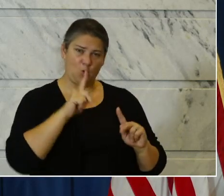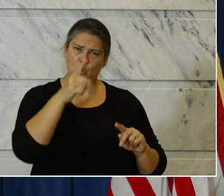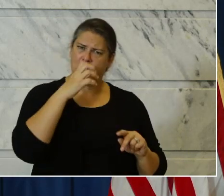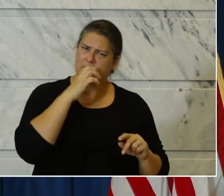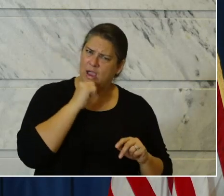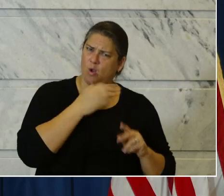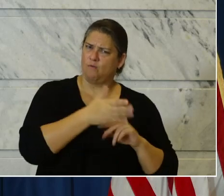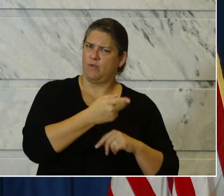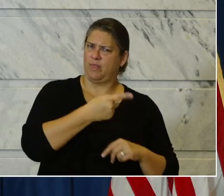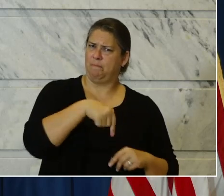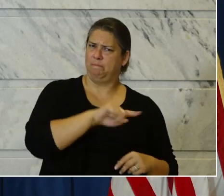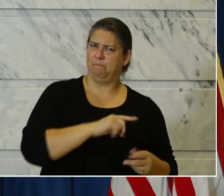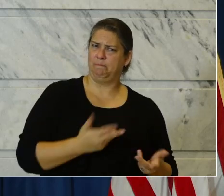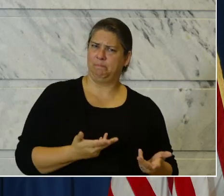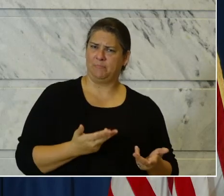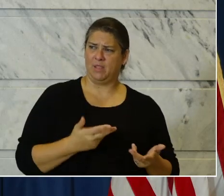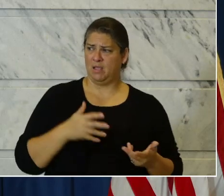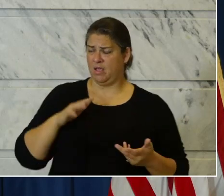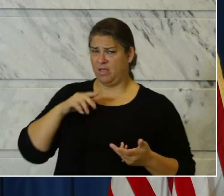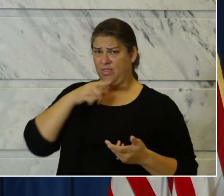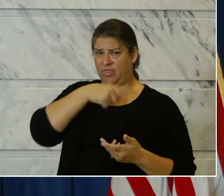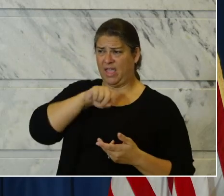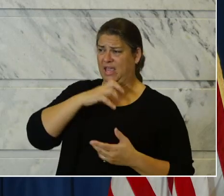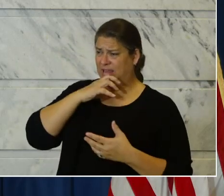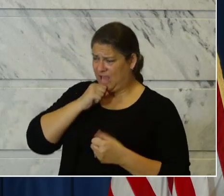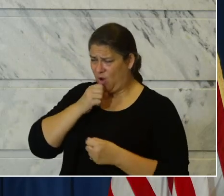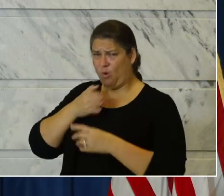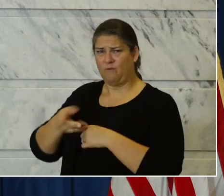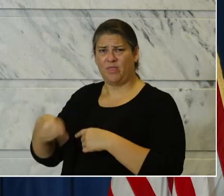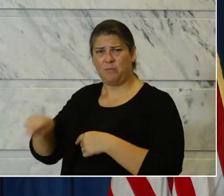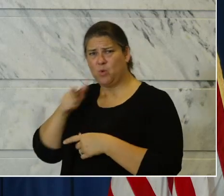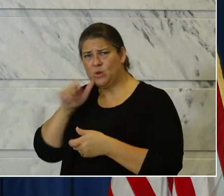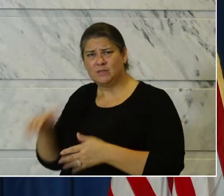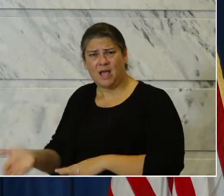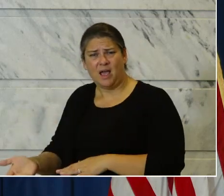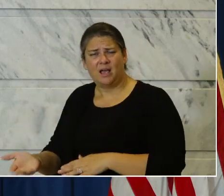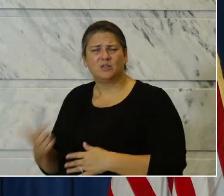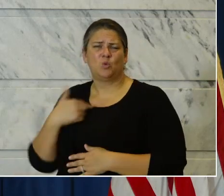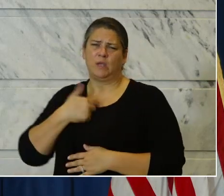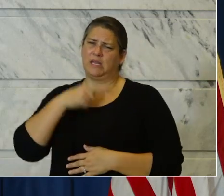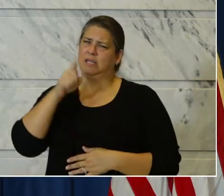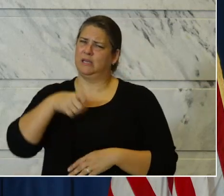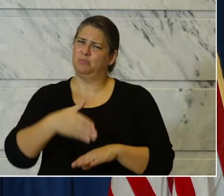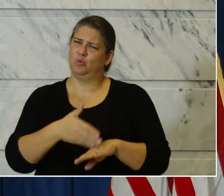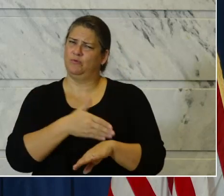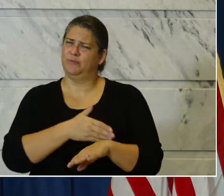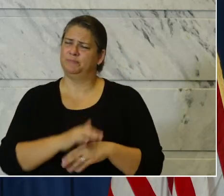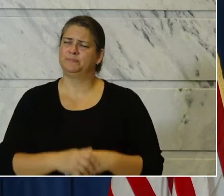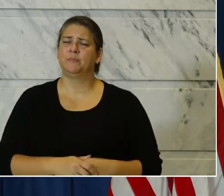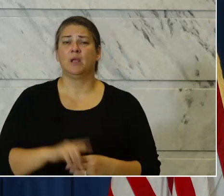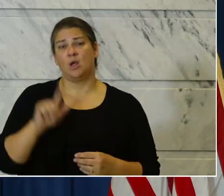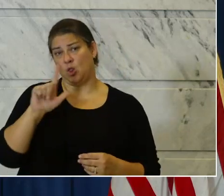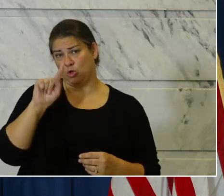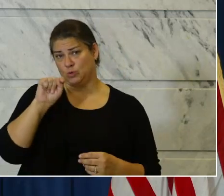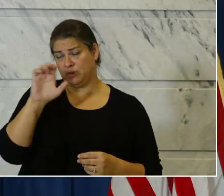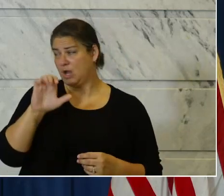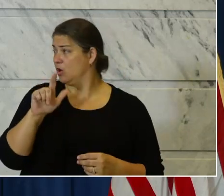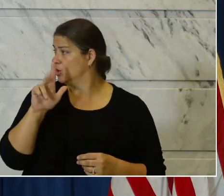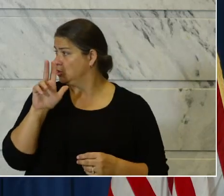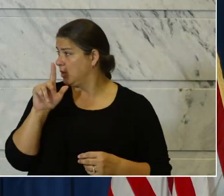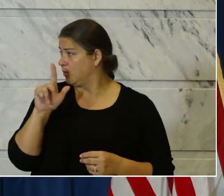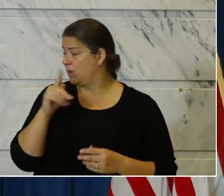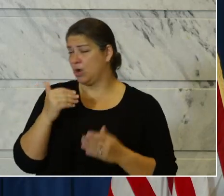about, losing people that they care about. So let's do better. Long-term care facilities: 23